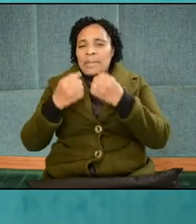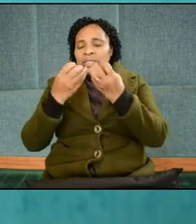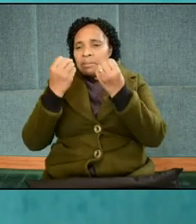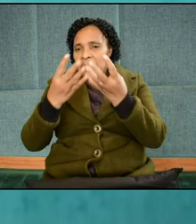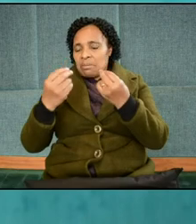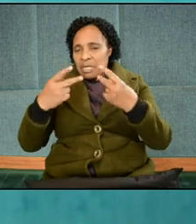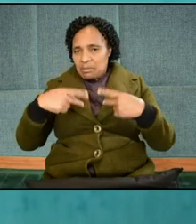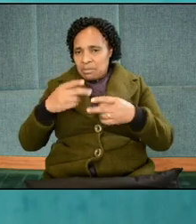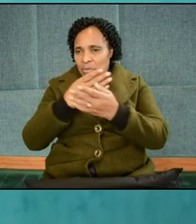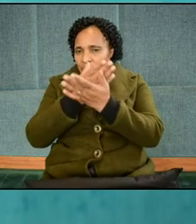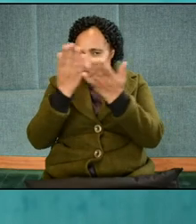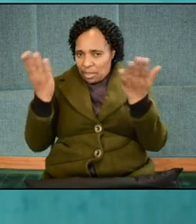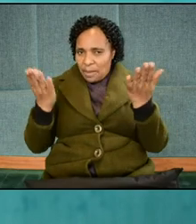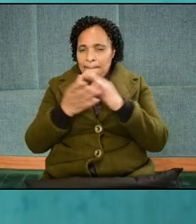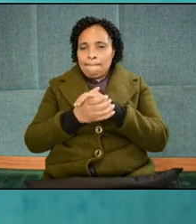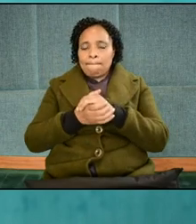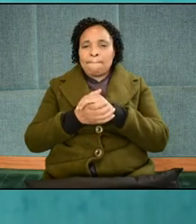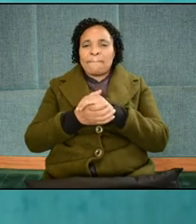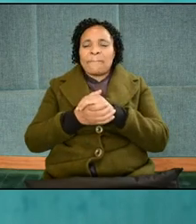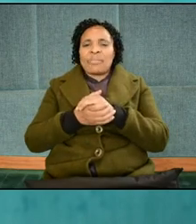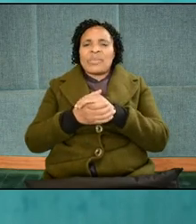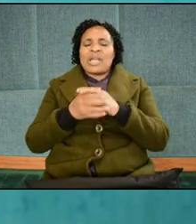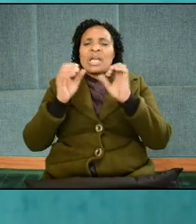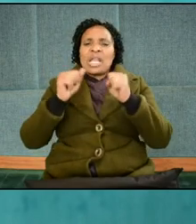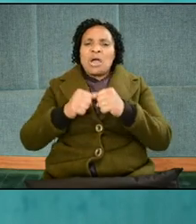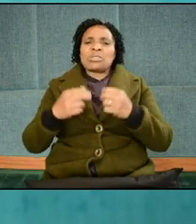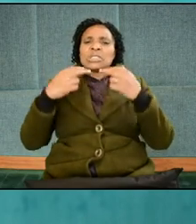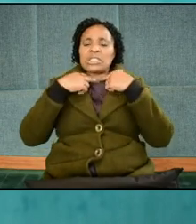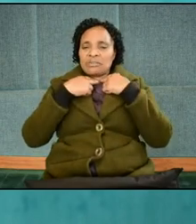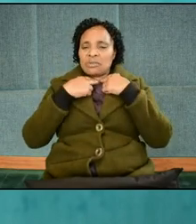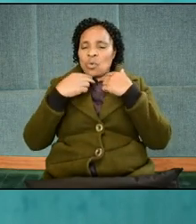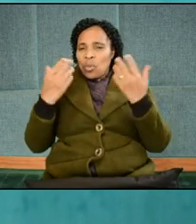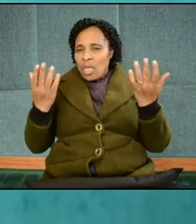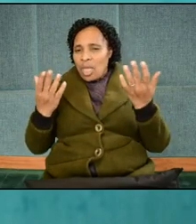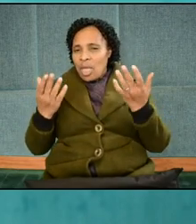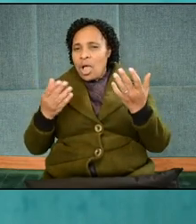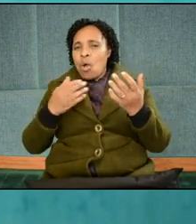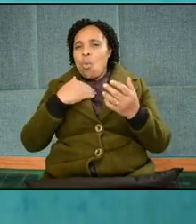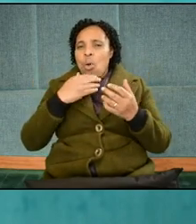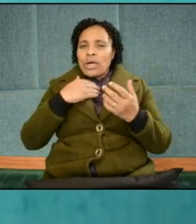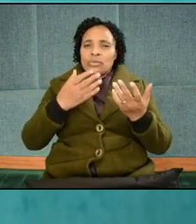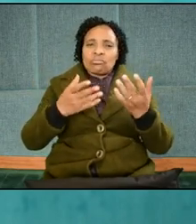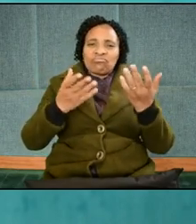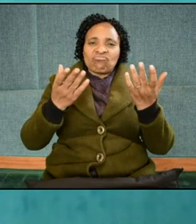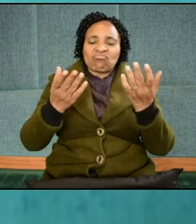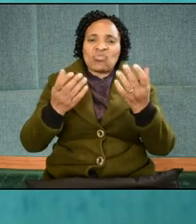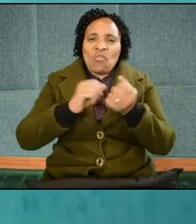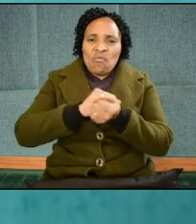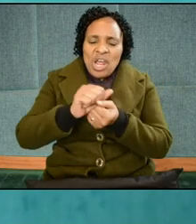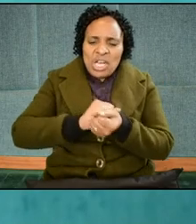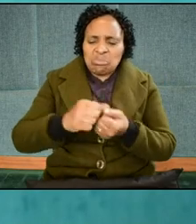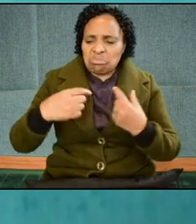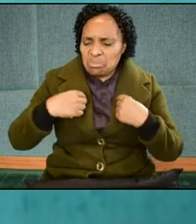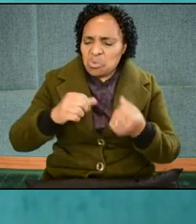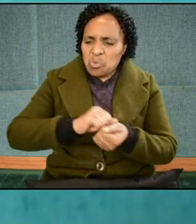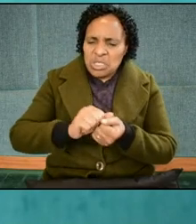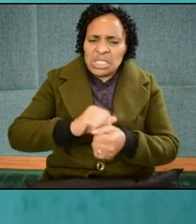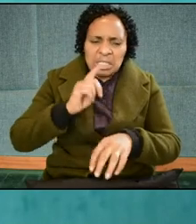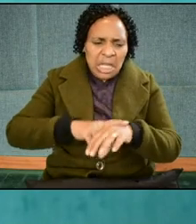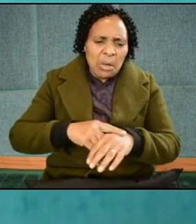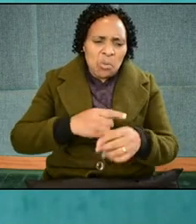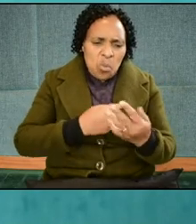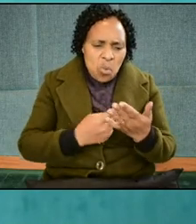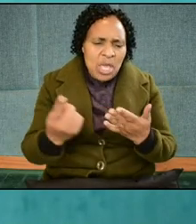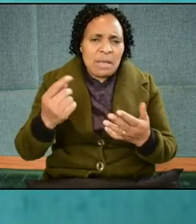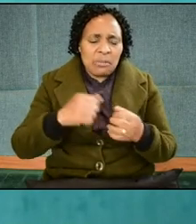people. Mm-hmm. And we are slaves to our passion because, well, I wanted to watch that season and it's Friday and I didn't have time during the week, so I just have